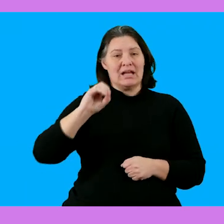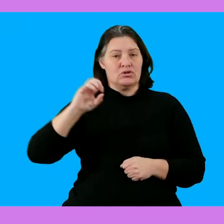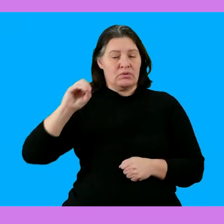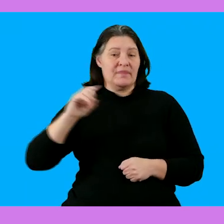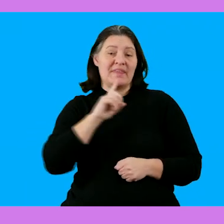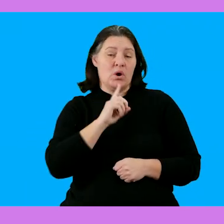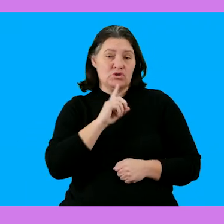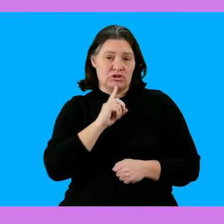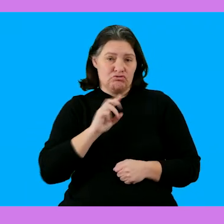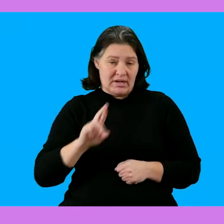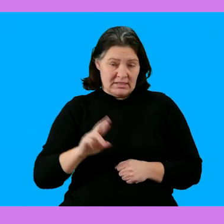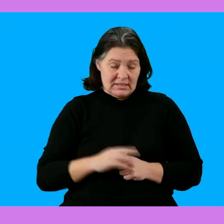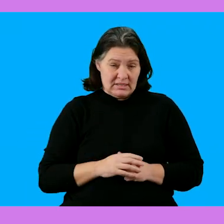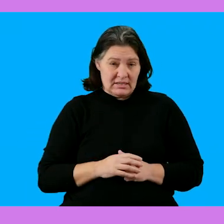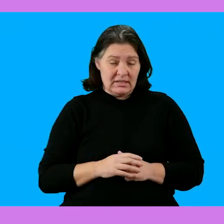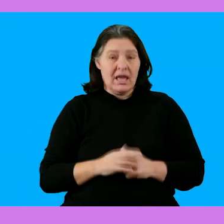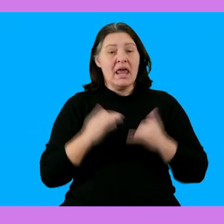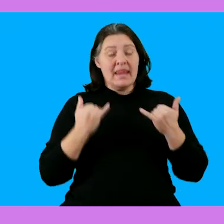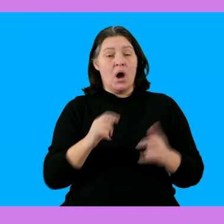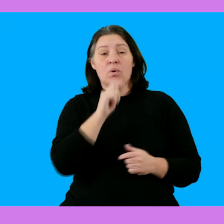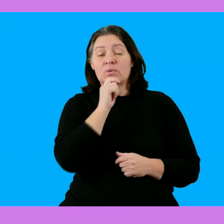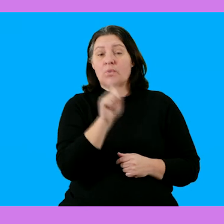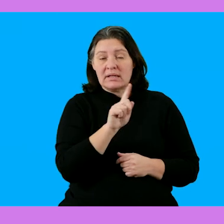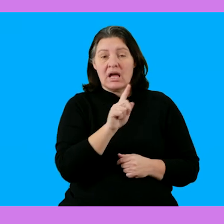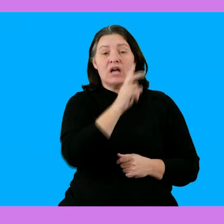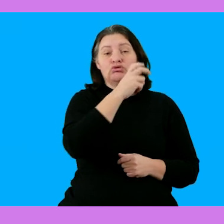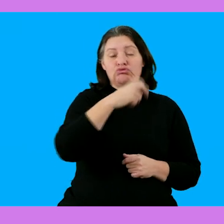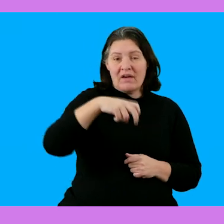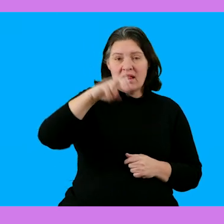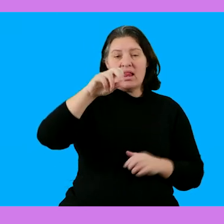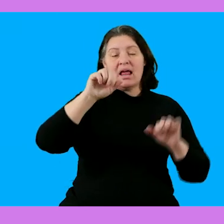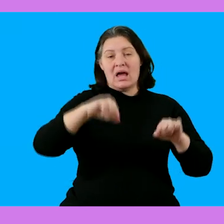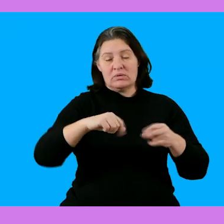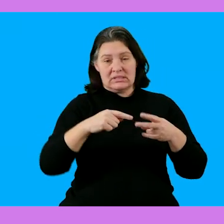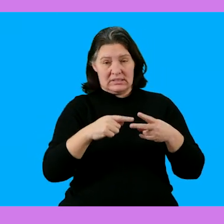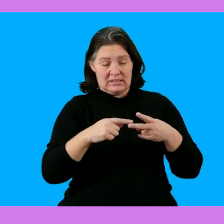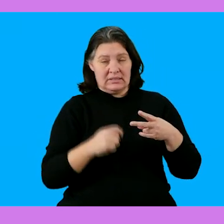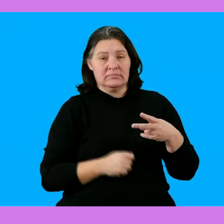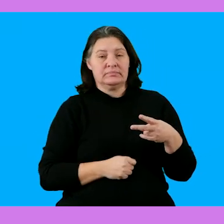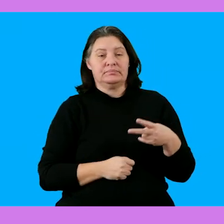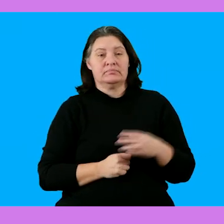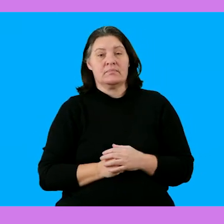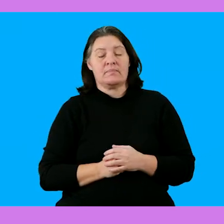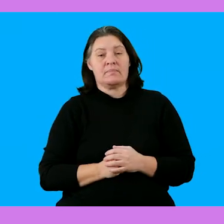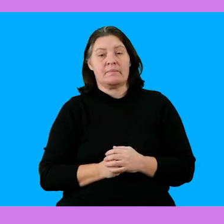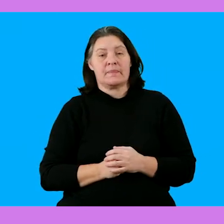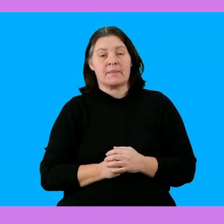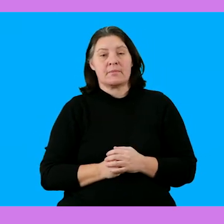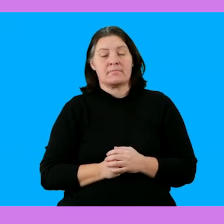300,000 Rand. Are we clear? What else will I now use? I will use the travel allowance, right? So the travel allowance,